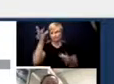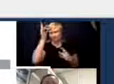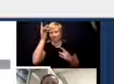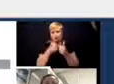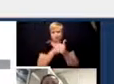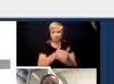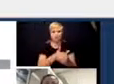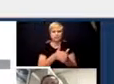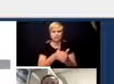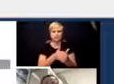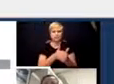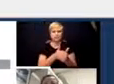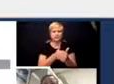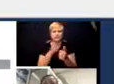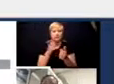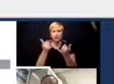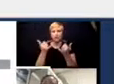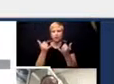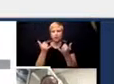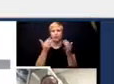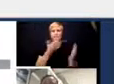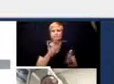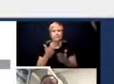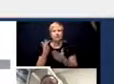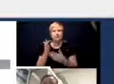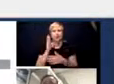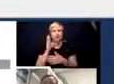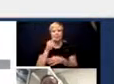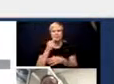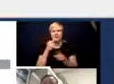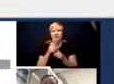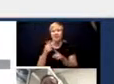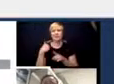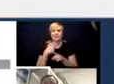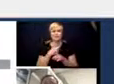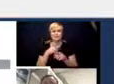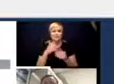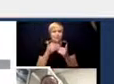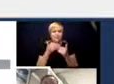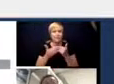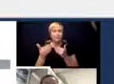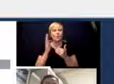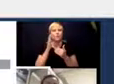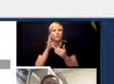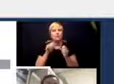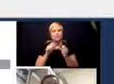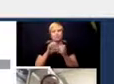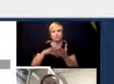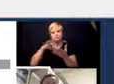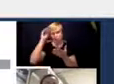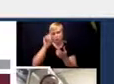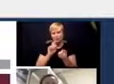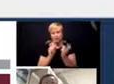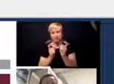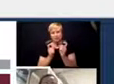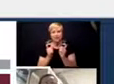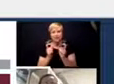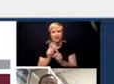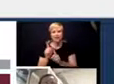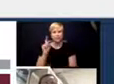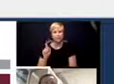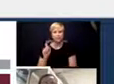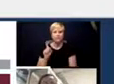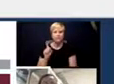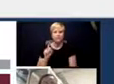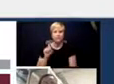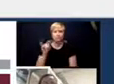our current plan, and I will say that as we move forward, we will continue to learn and adjust as needed. So as of